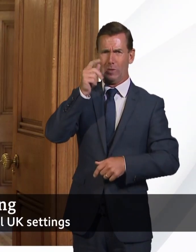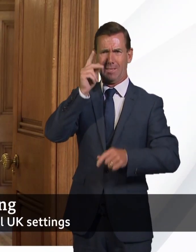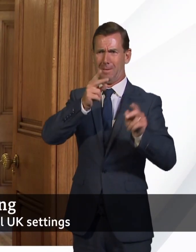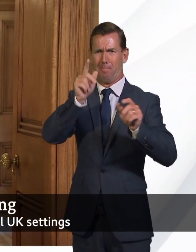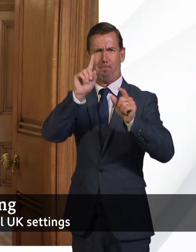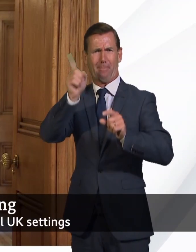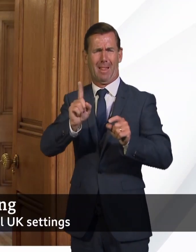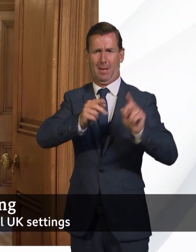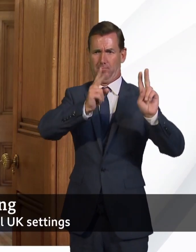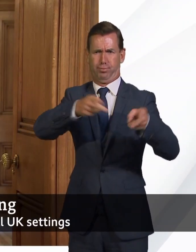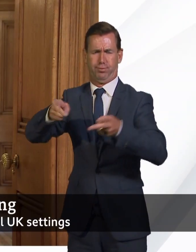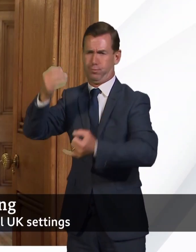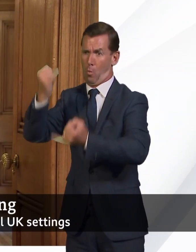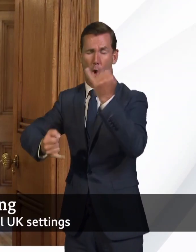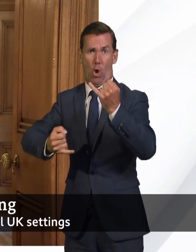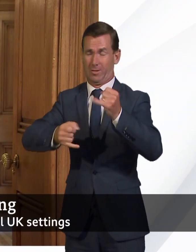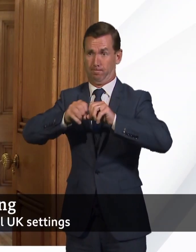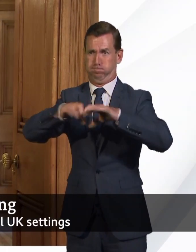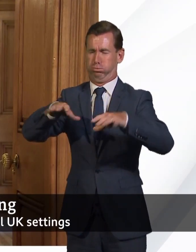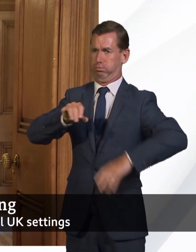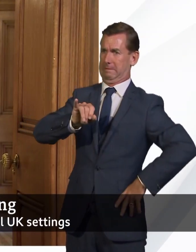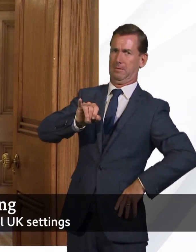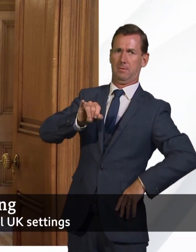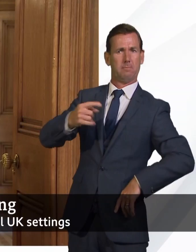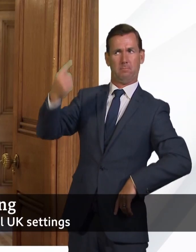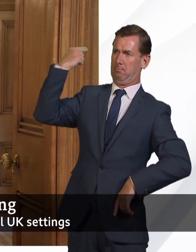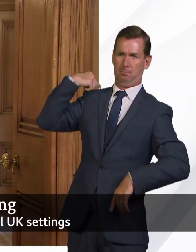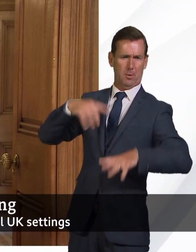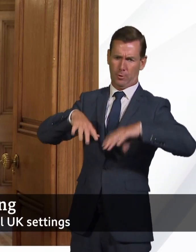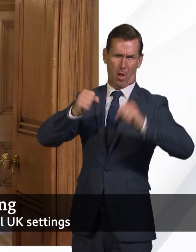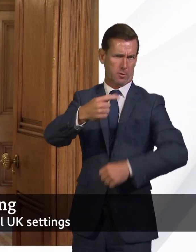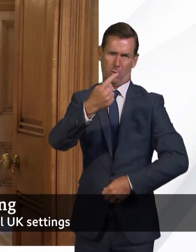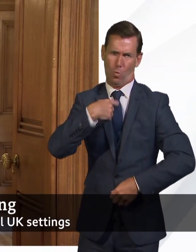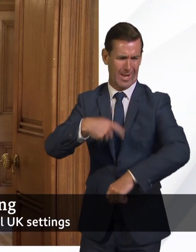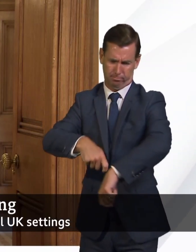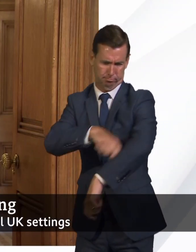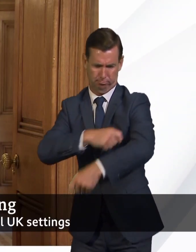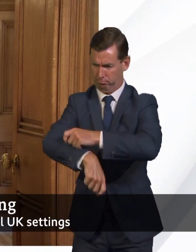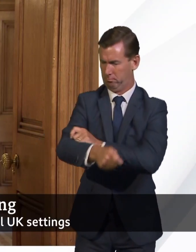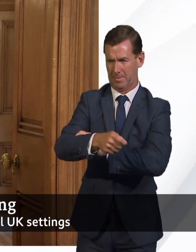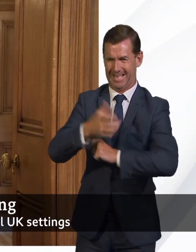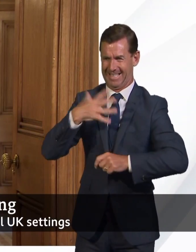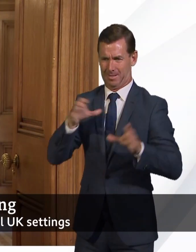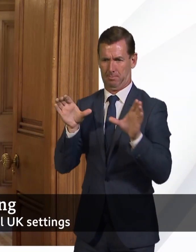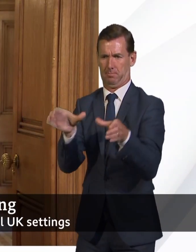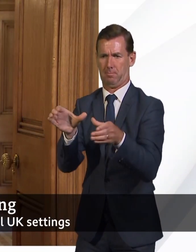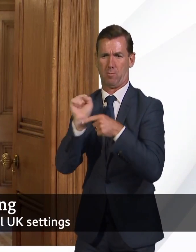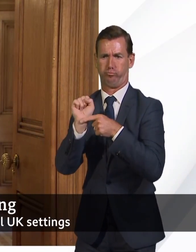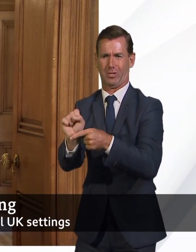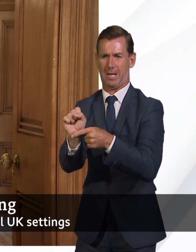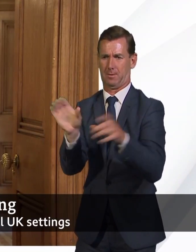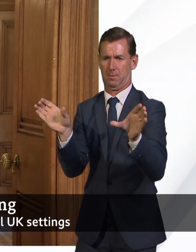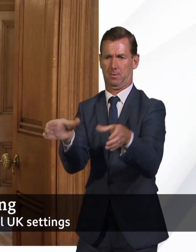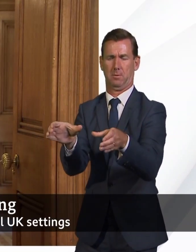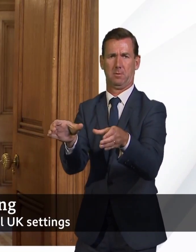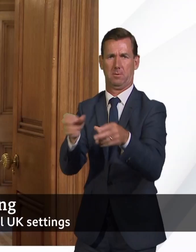most. So right from the start, we've tried to throw a protective ring around our care homes. We set out our